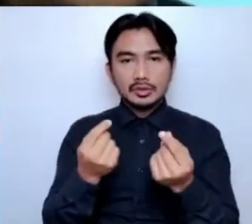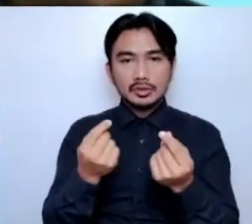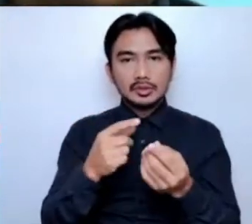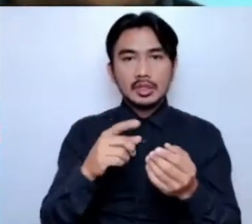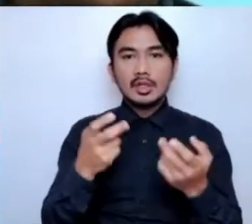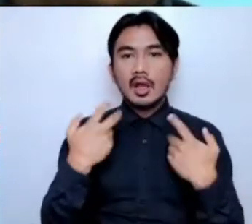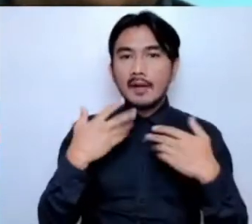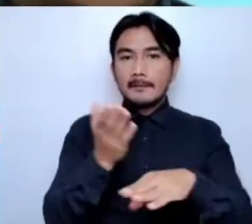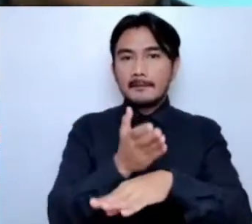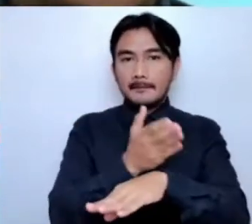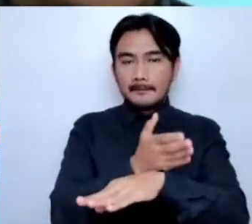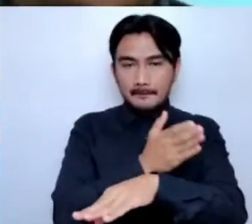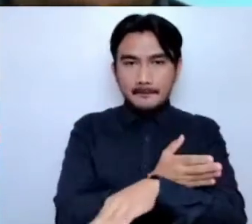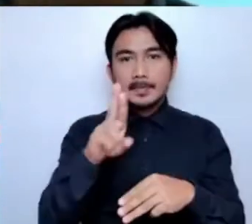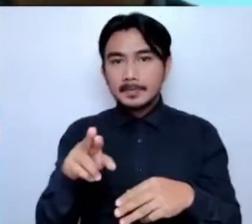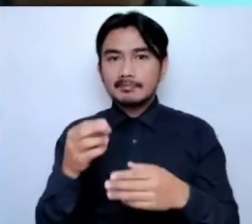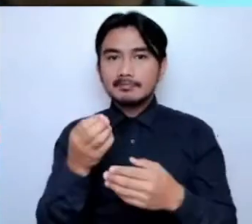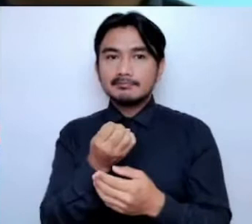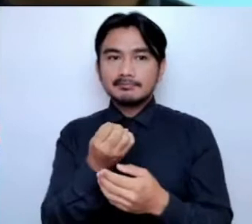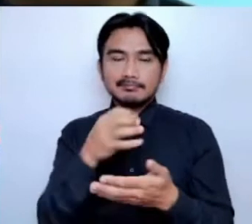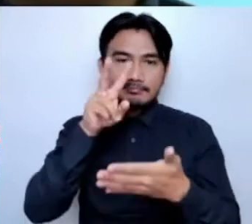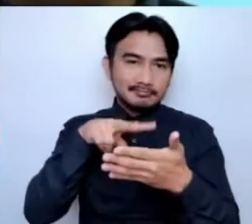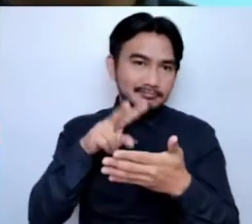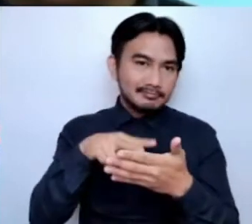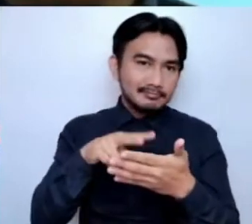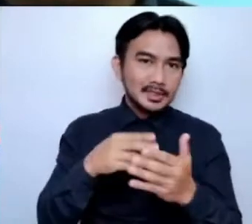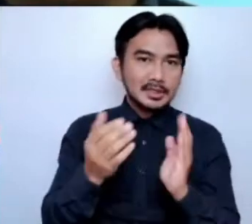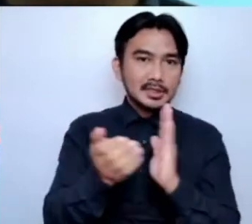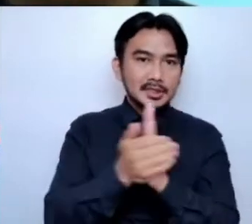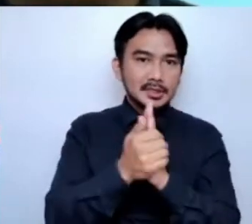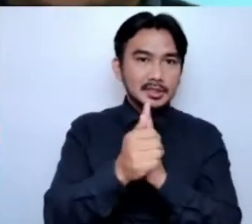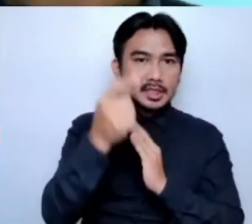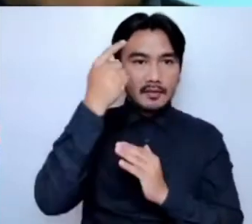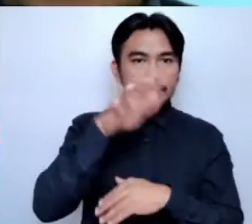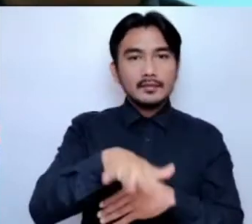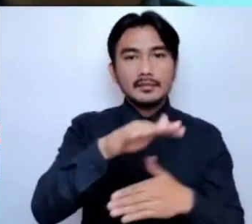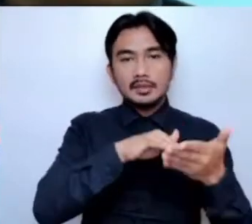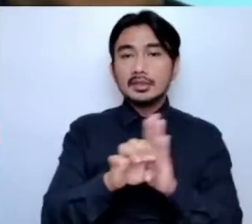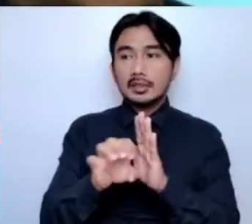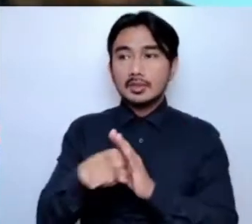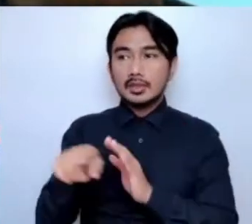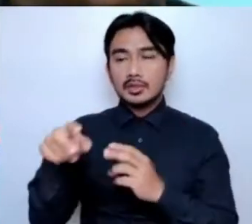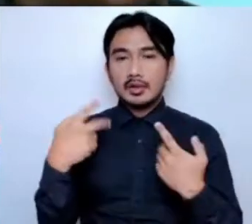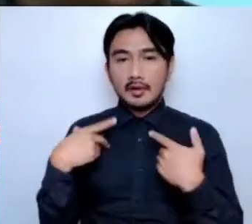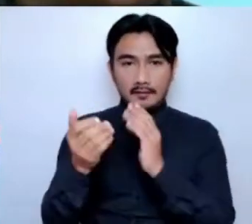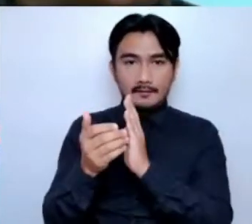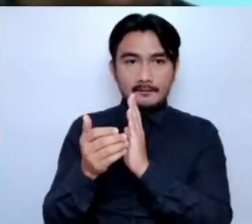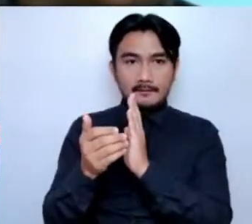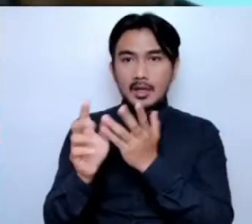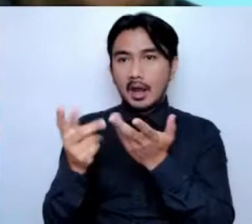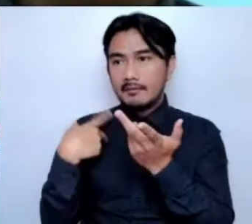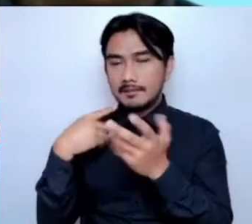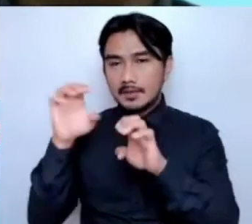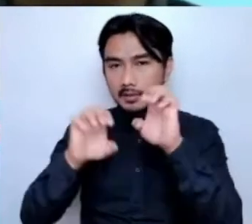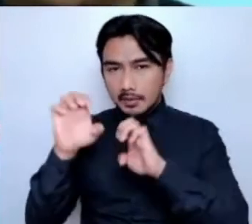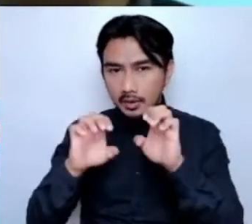or critical numeracy skills. But if your evaluation of the strategies only reflect integration